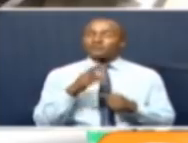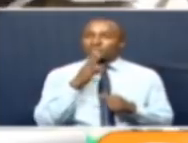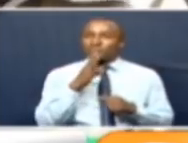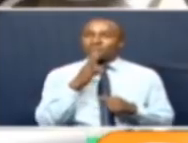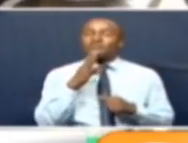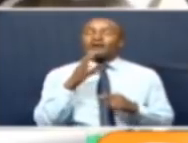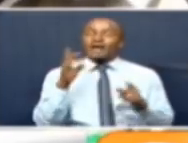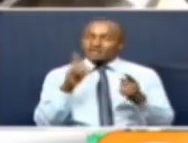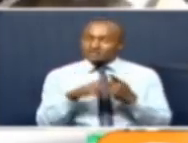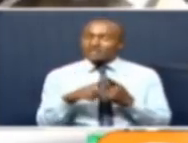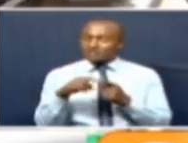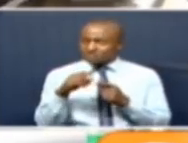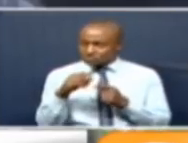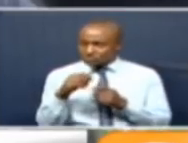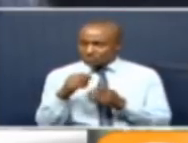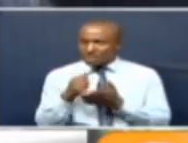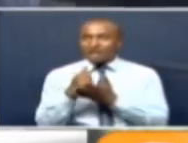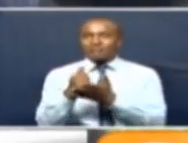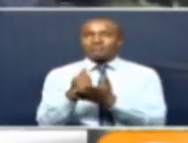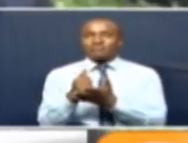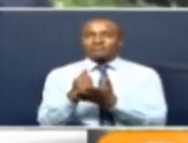until you do what she wants.